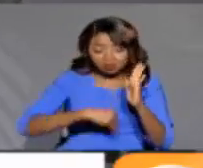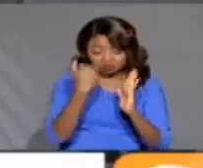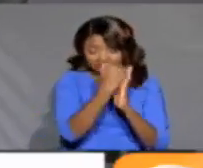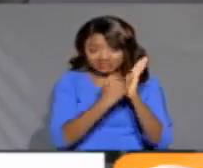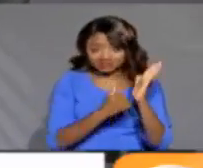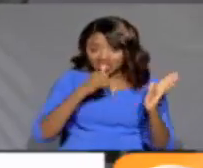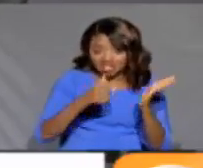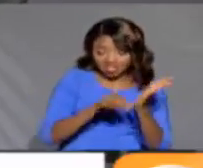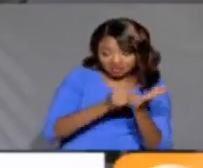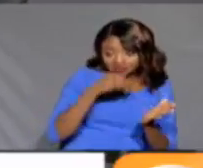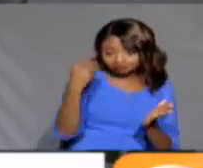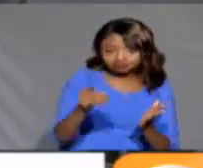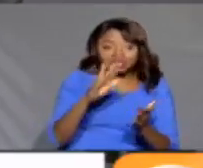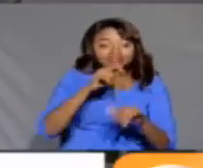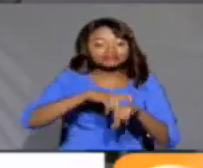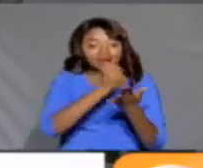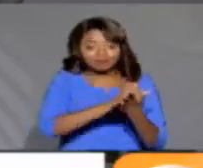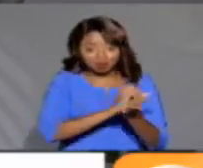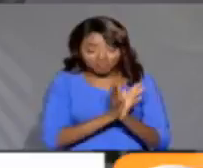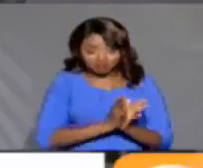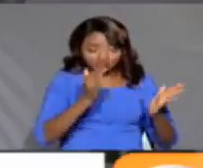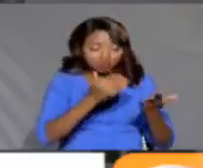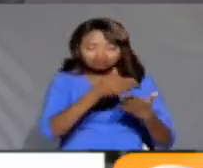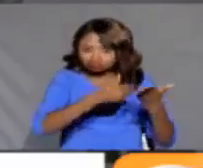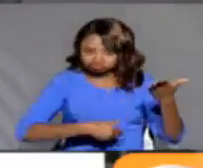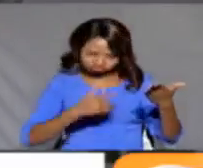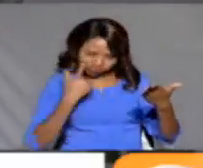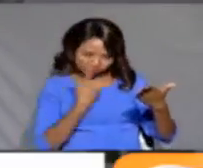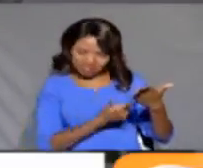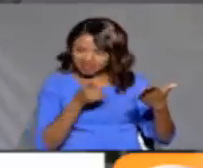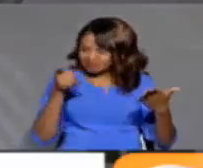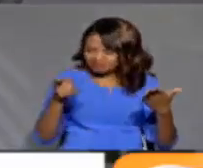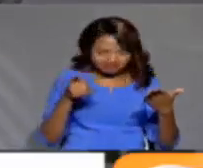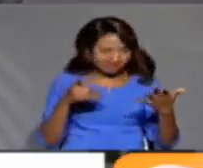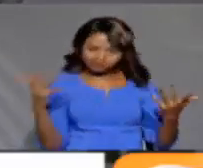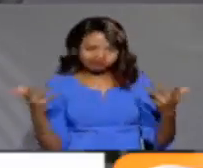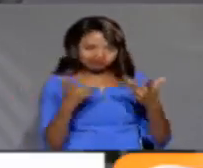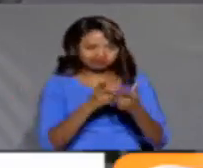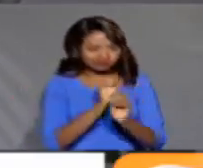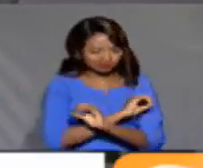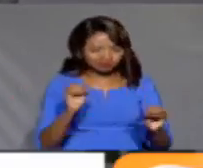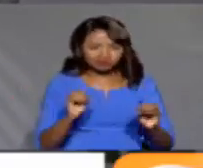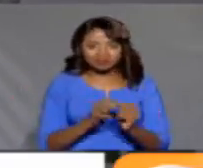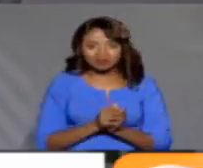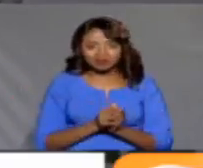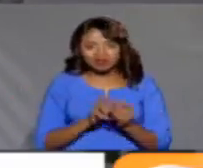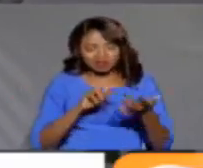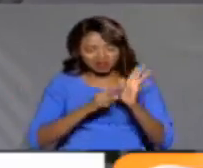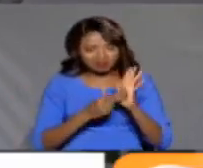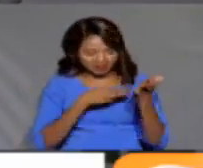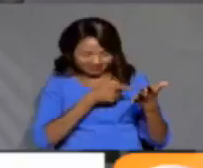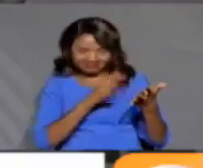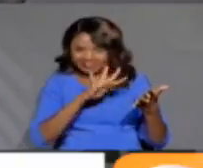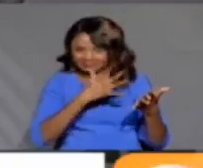public accountant in an audit report stating that the financial statements of a client are fairly presented except for a